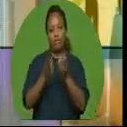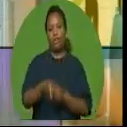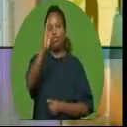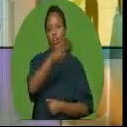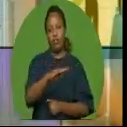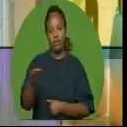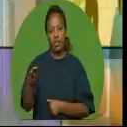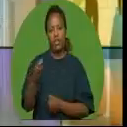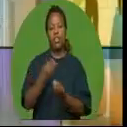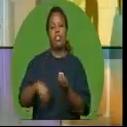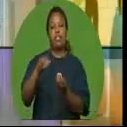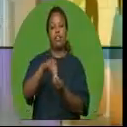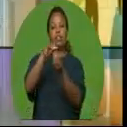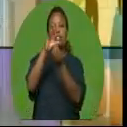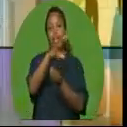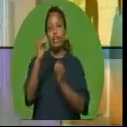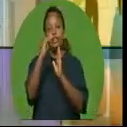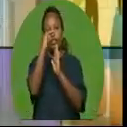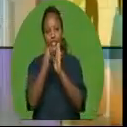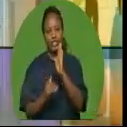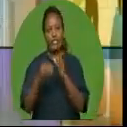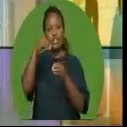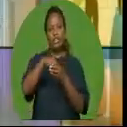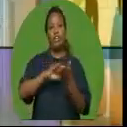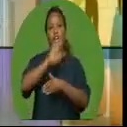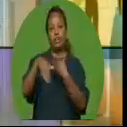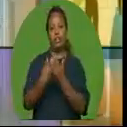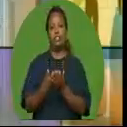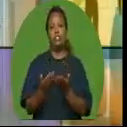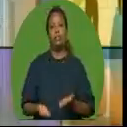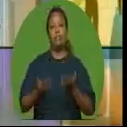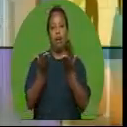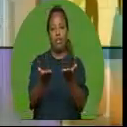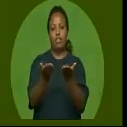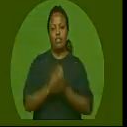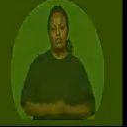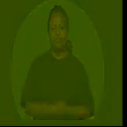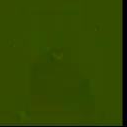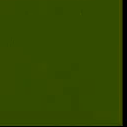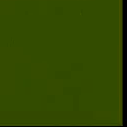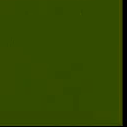explain graphically the increase and decrease in aggregate supply.